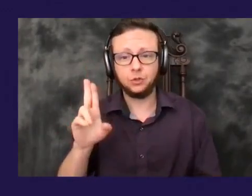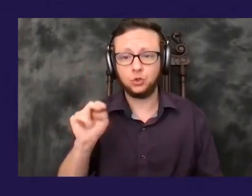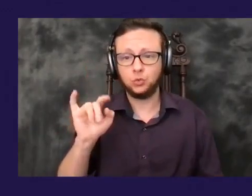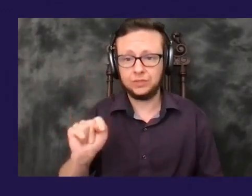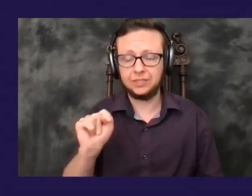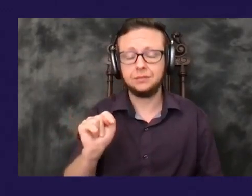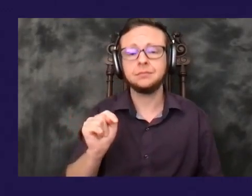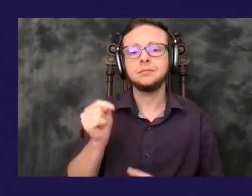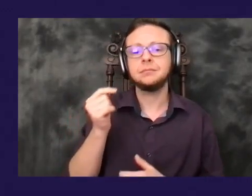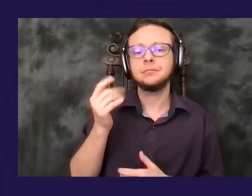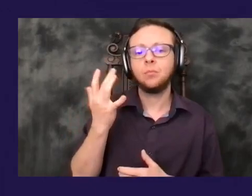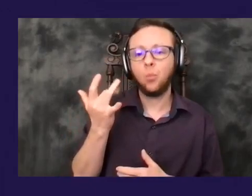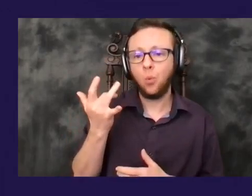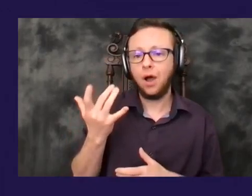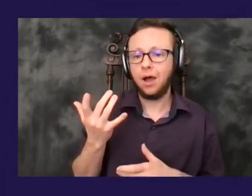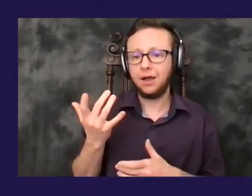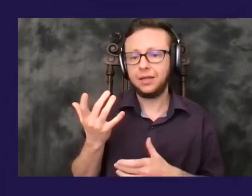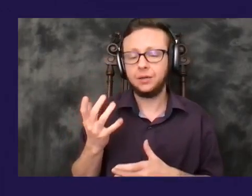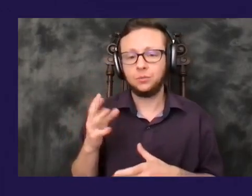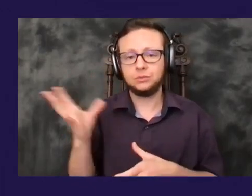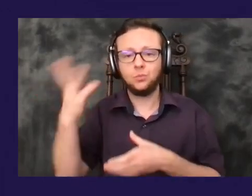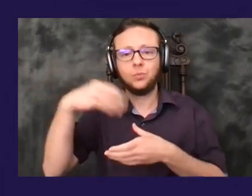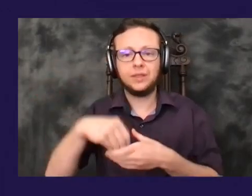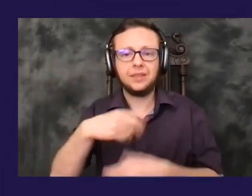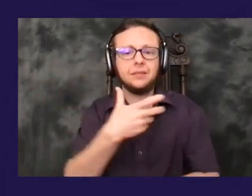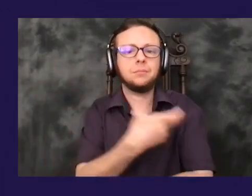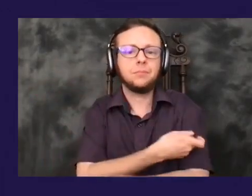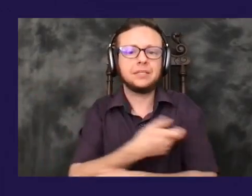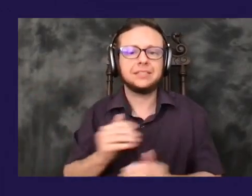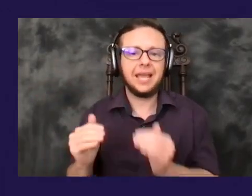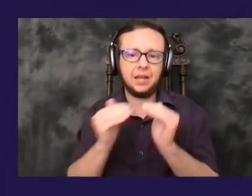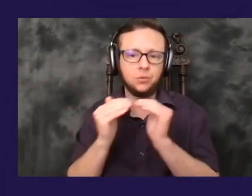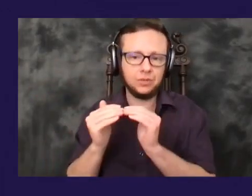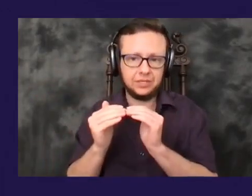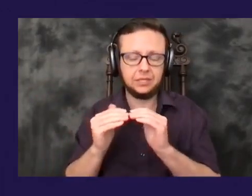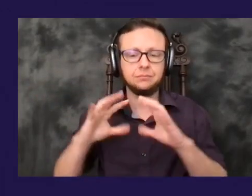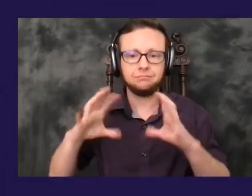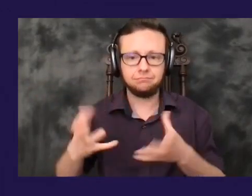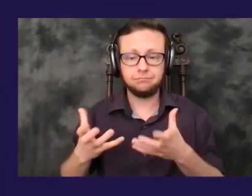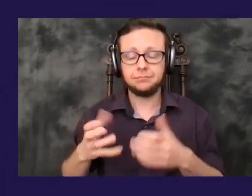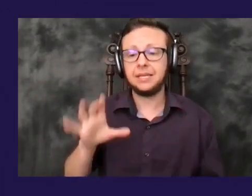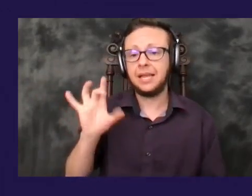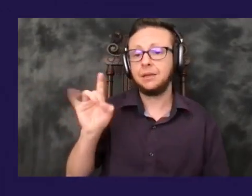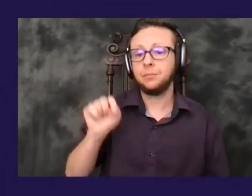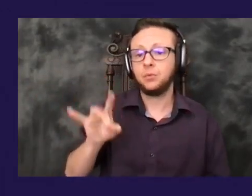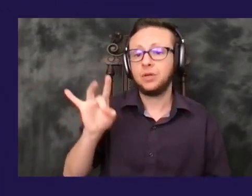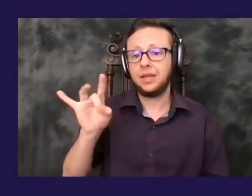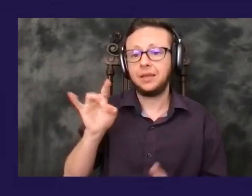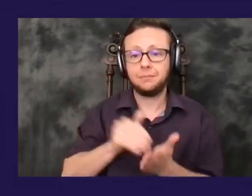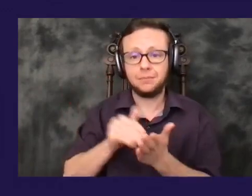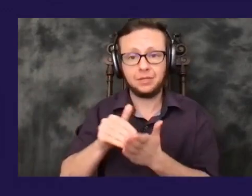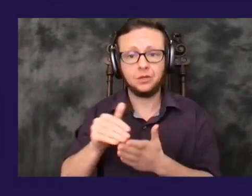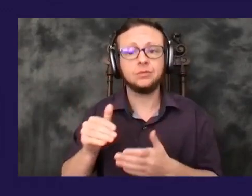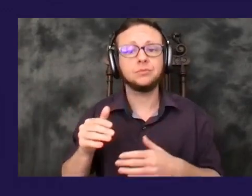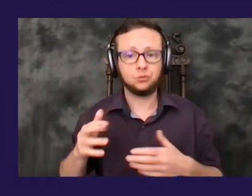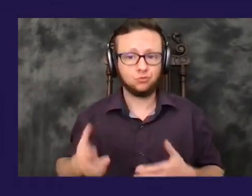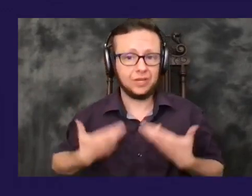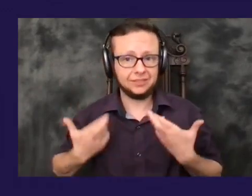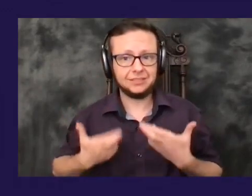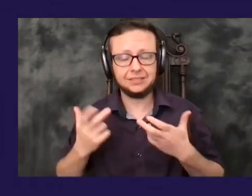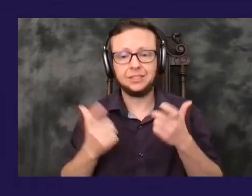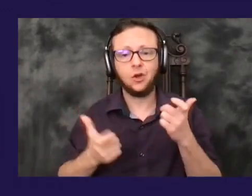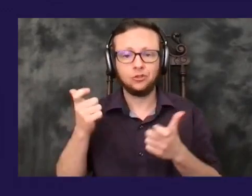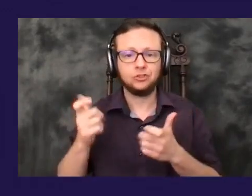was situated within the agency's vaccine equity branch. With 8.8 million residents, New York City is the largest city in the US. The city